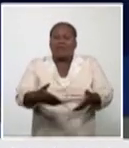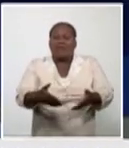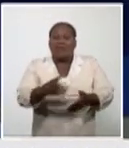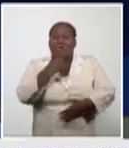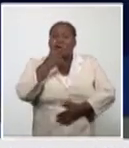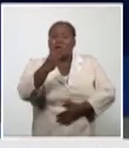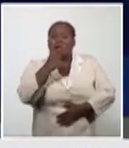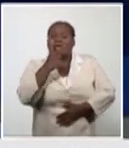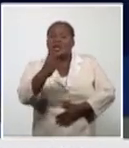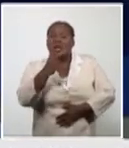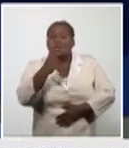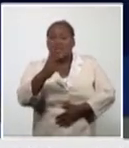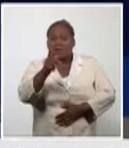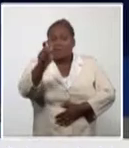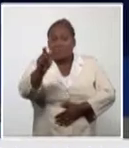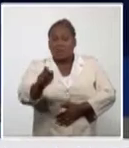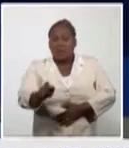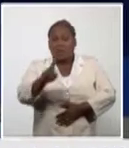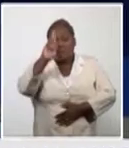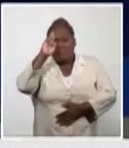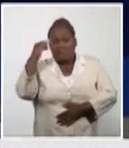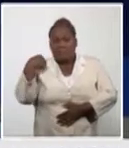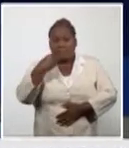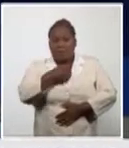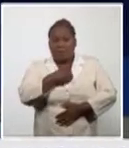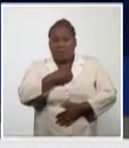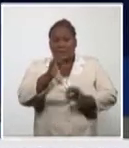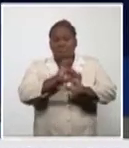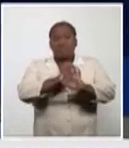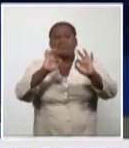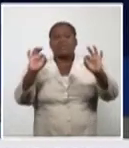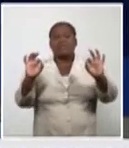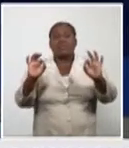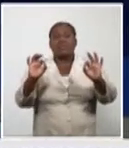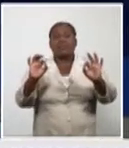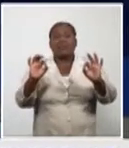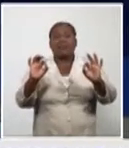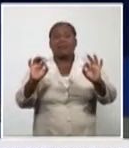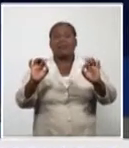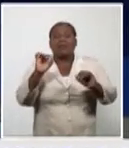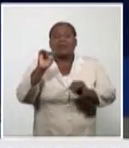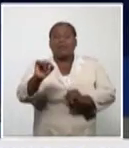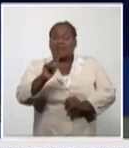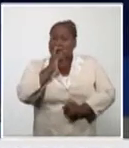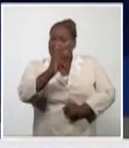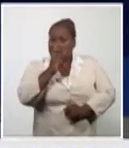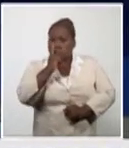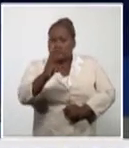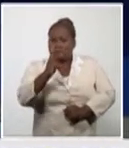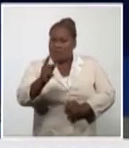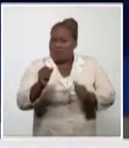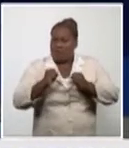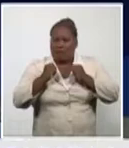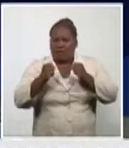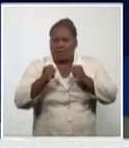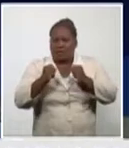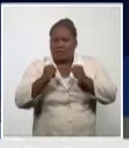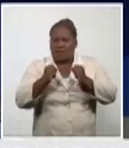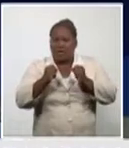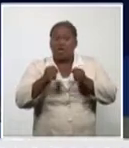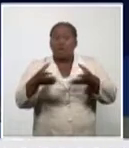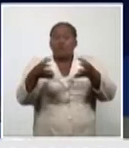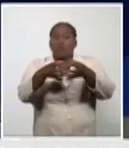is the center where, as we informed previously, there was an incident of limited community transmission, resulting in a cluster